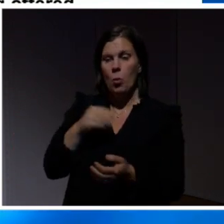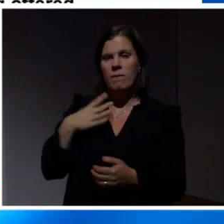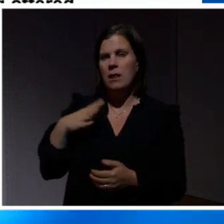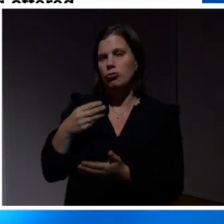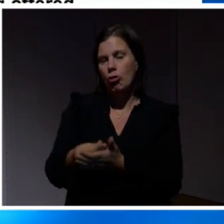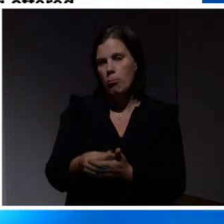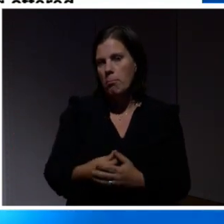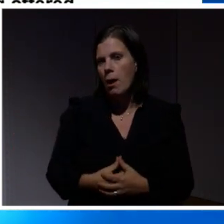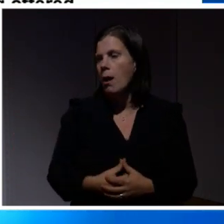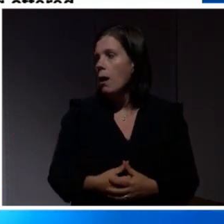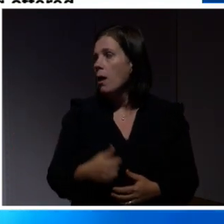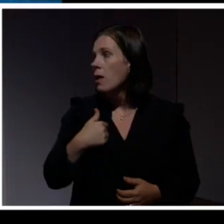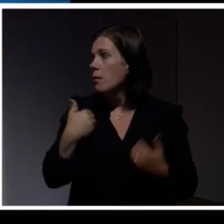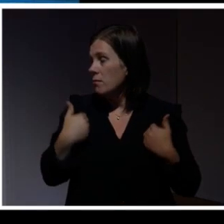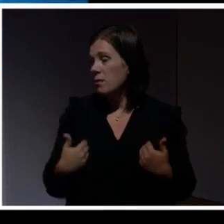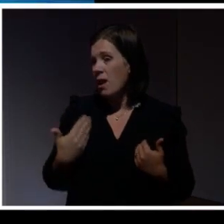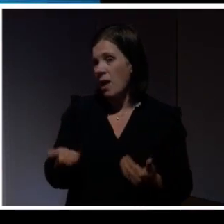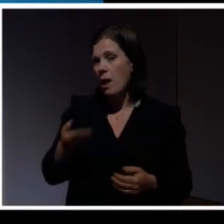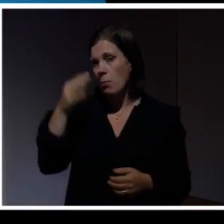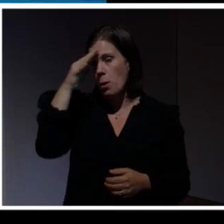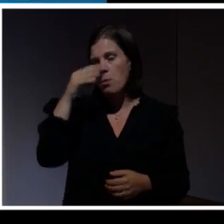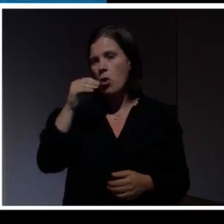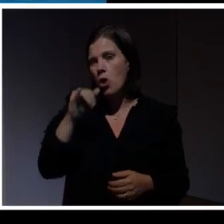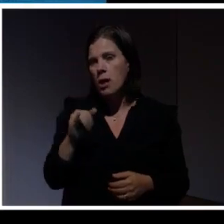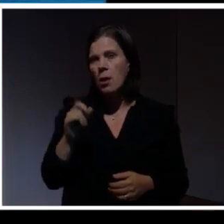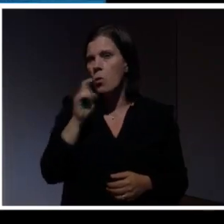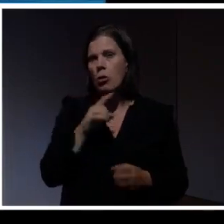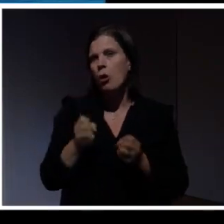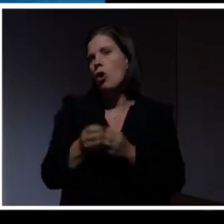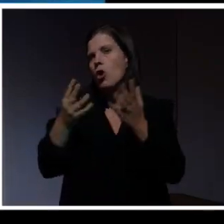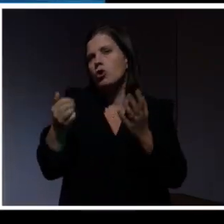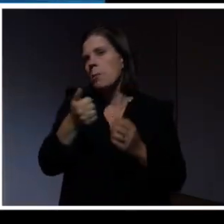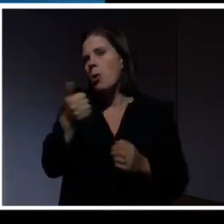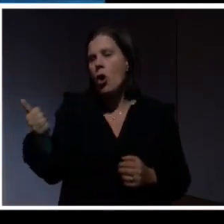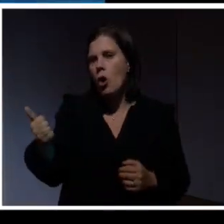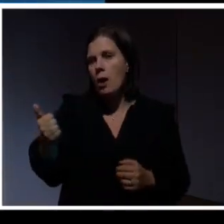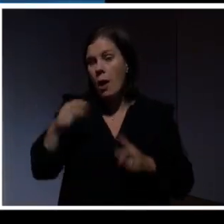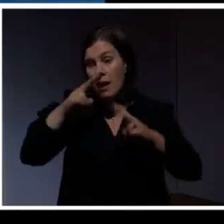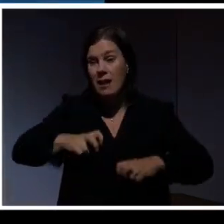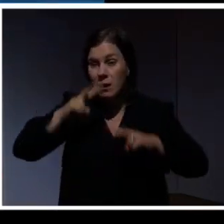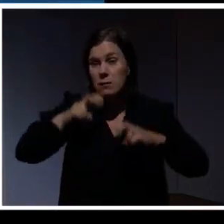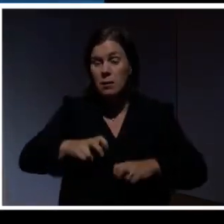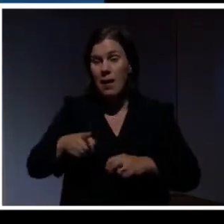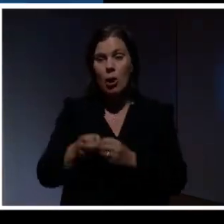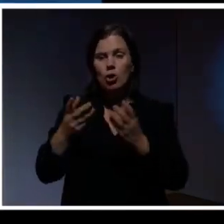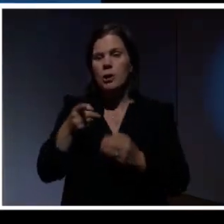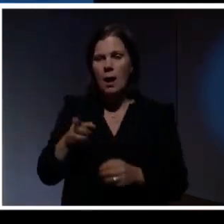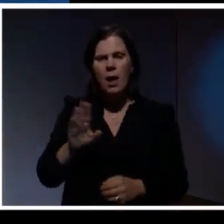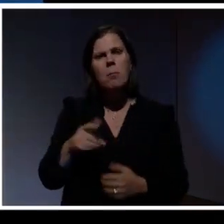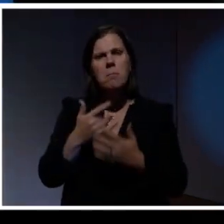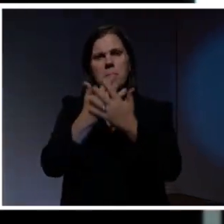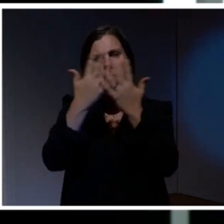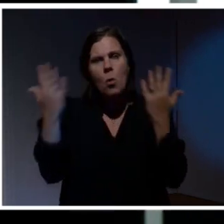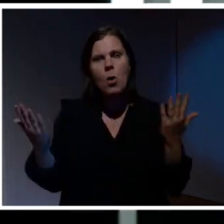challenges that I personally see with AI systems that cannot just be solved by more AI researchers. Indeed, there are lots of